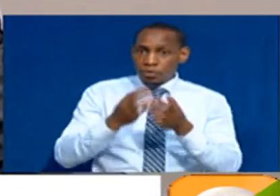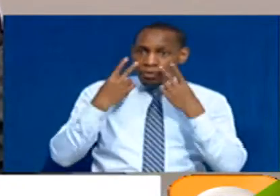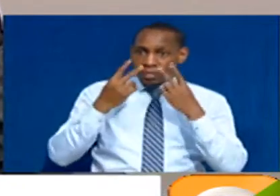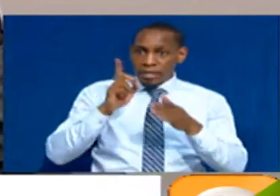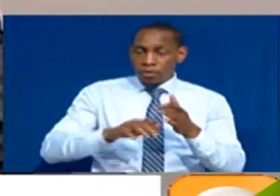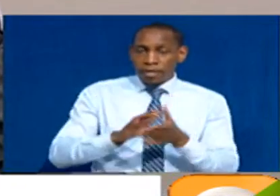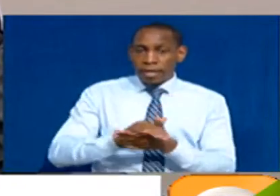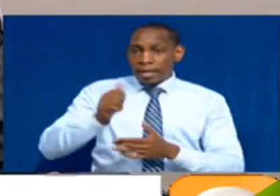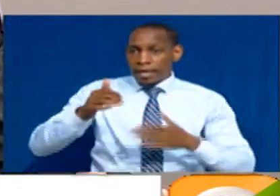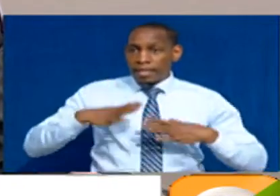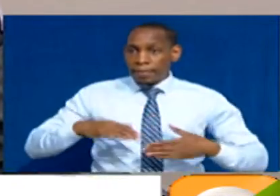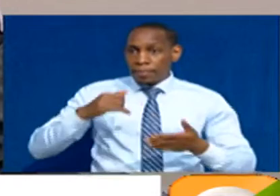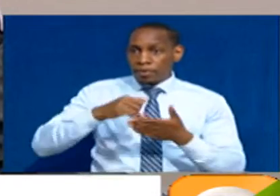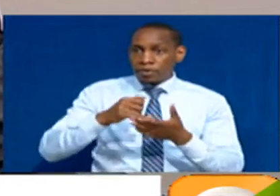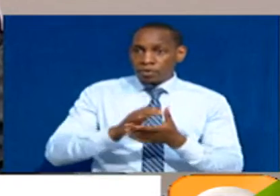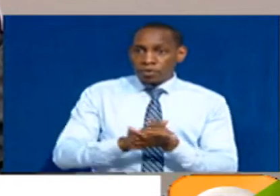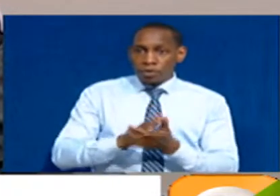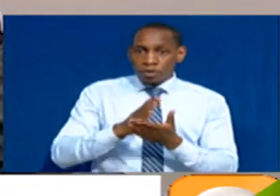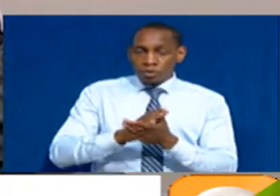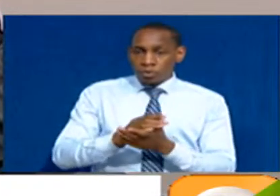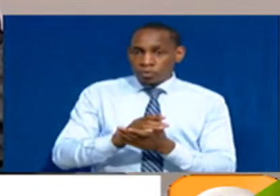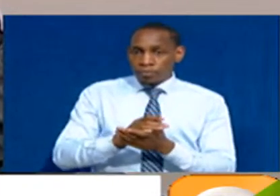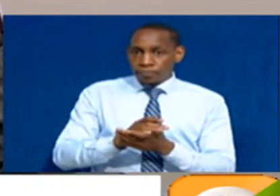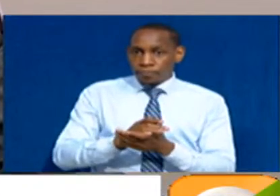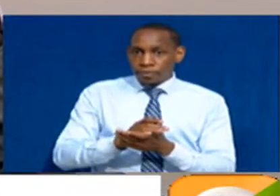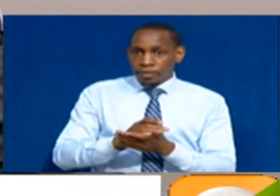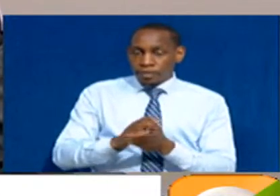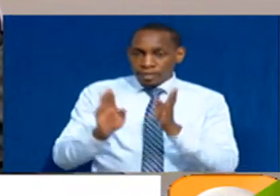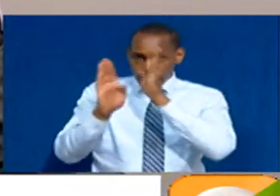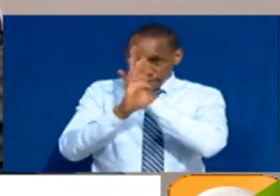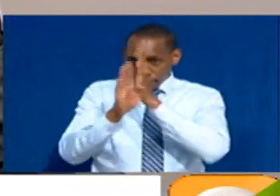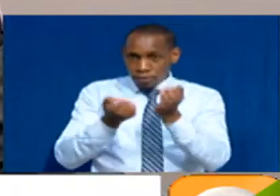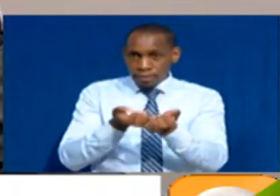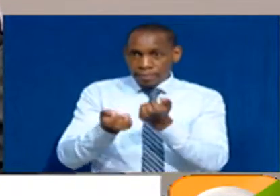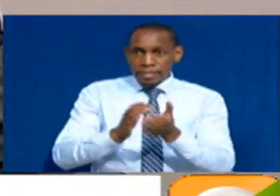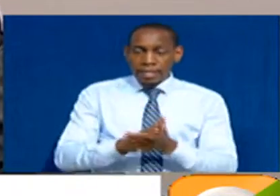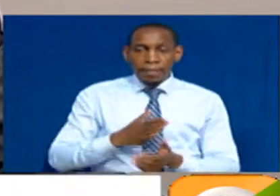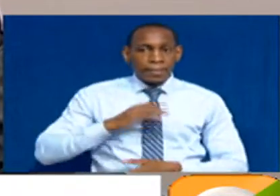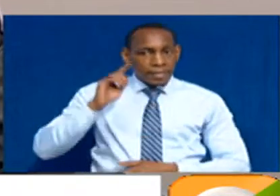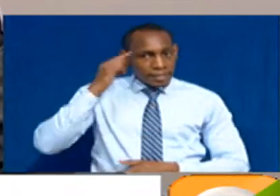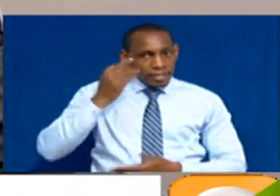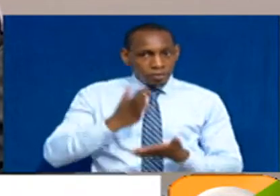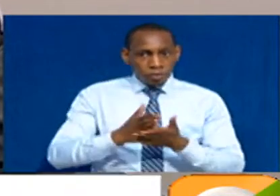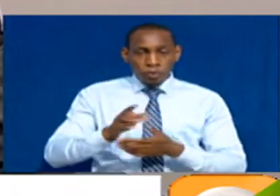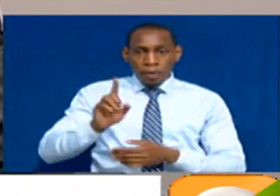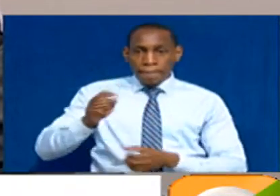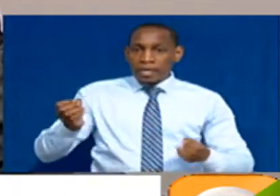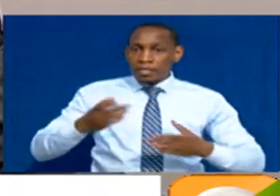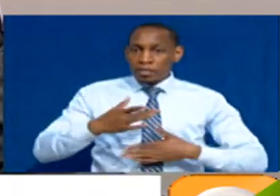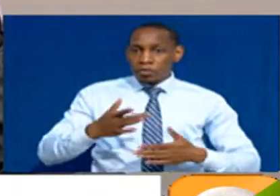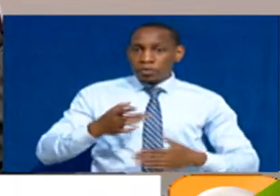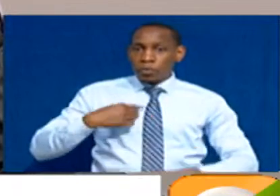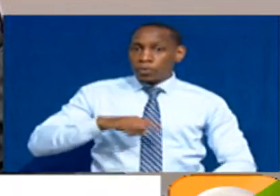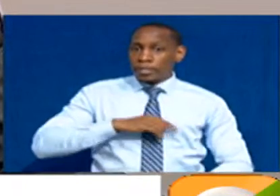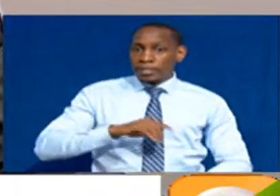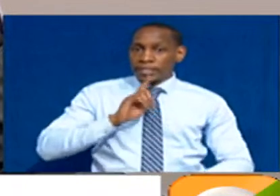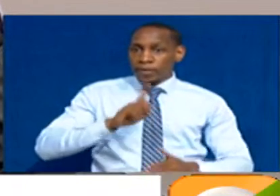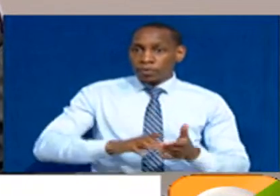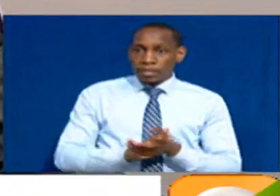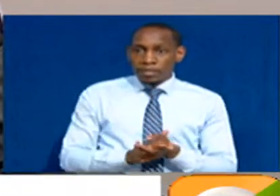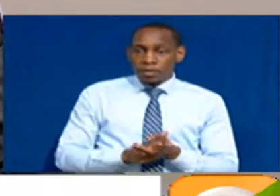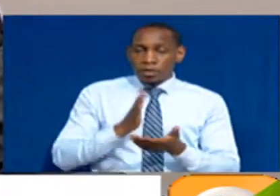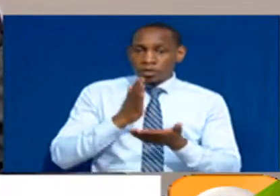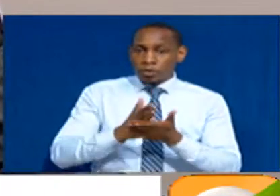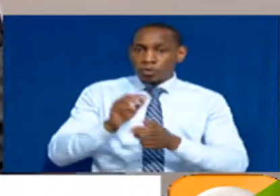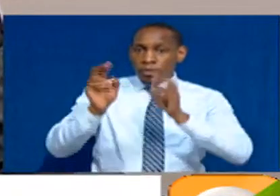see others that are involved in very shadowy businesses. And I think there is something there that should shock our consciences and say, if there